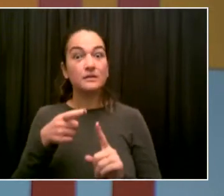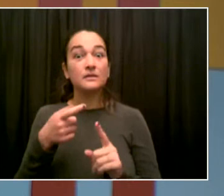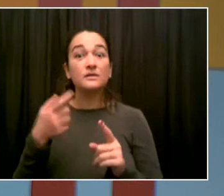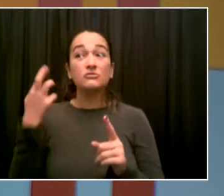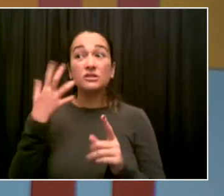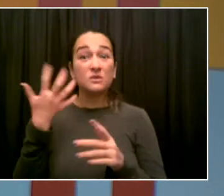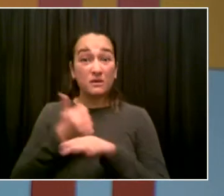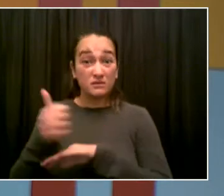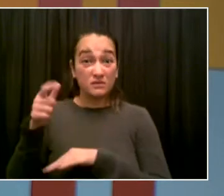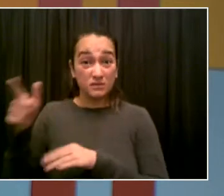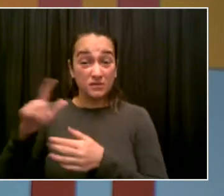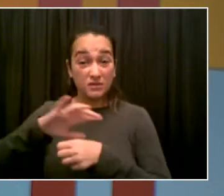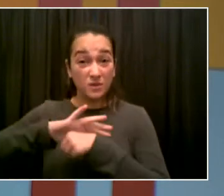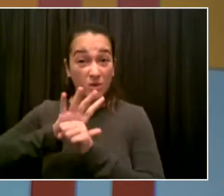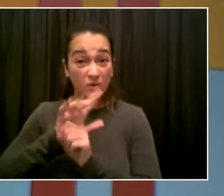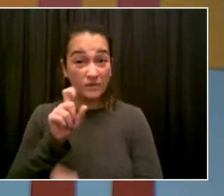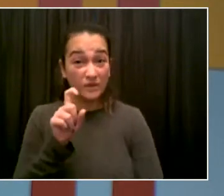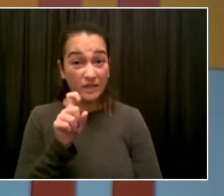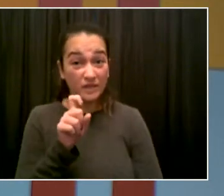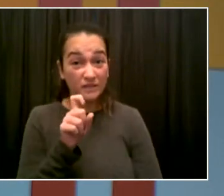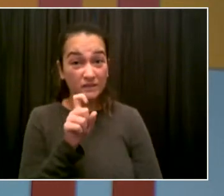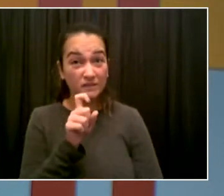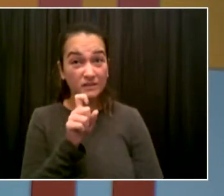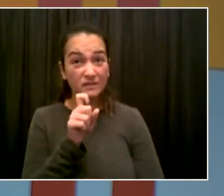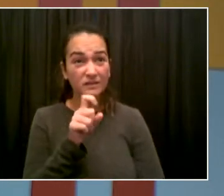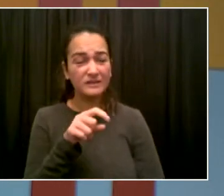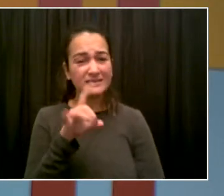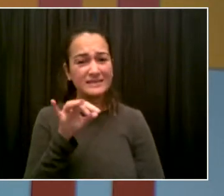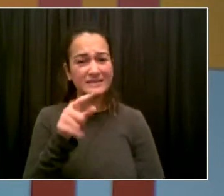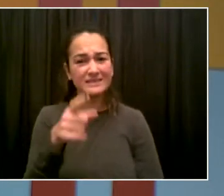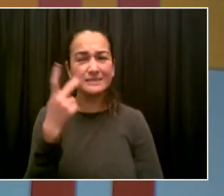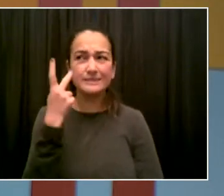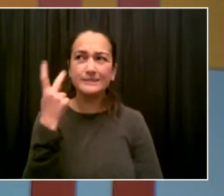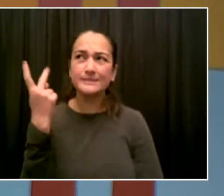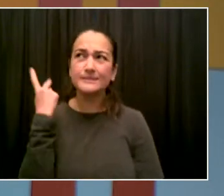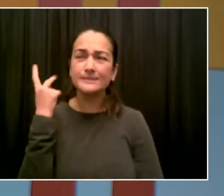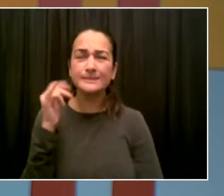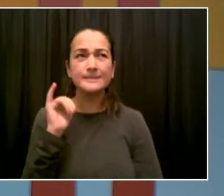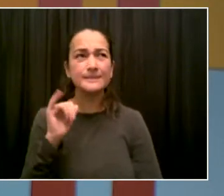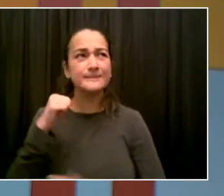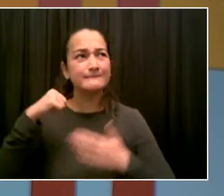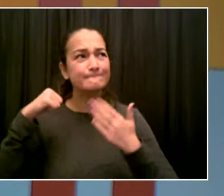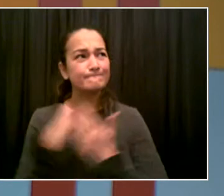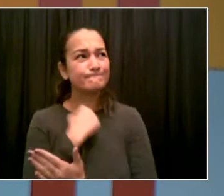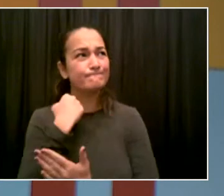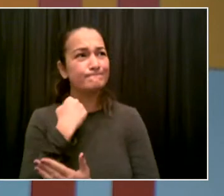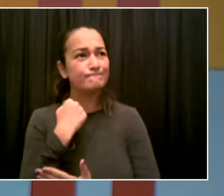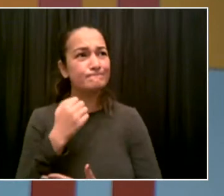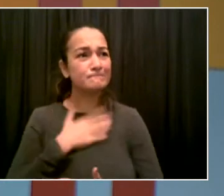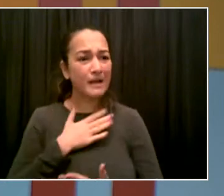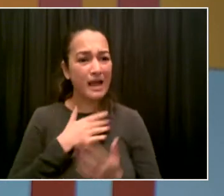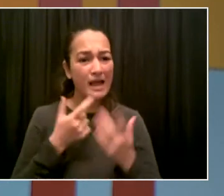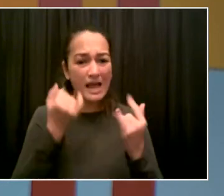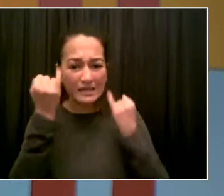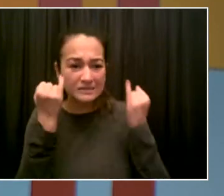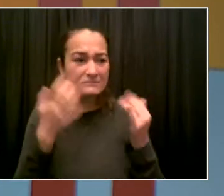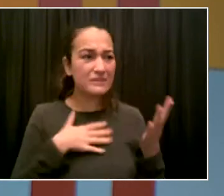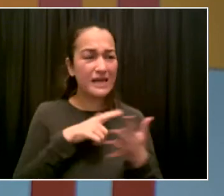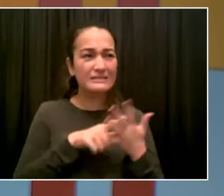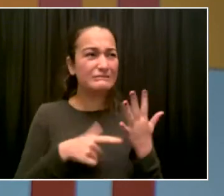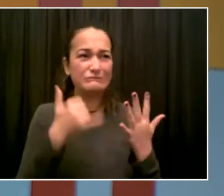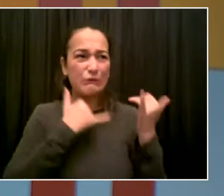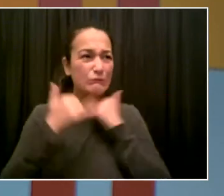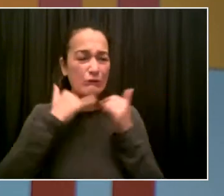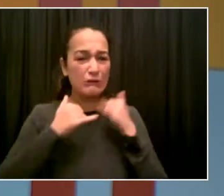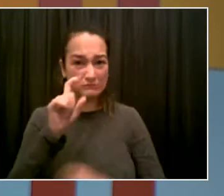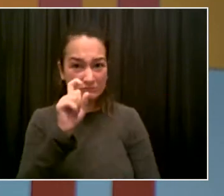that really are out in plain view within the data in that report? Yeah, Katie, it's always a mix. There are things I